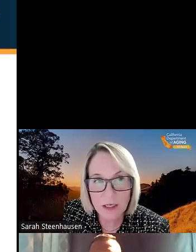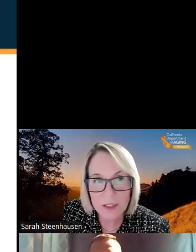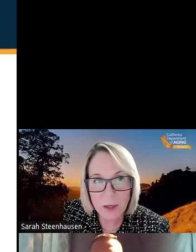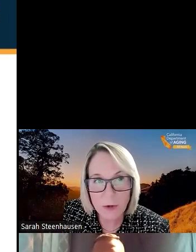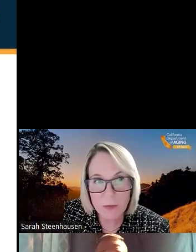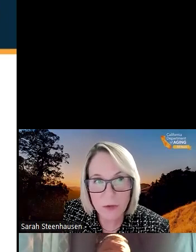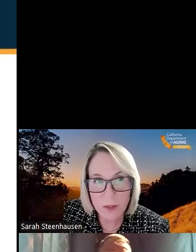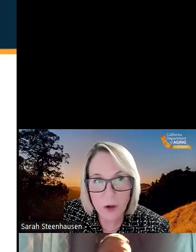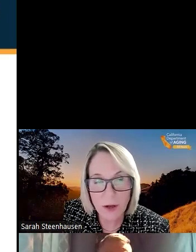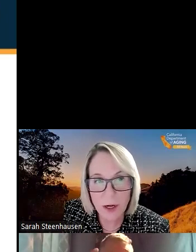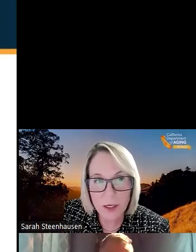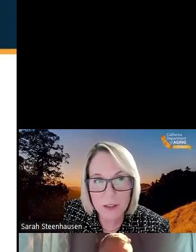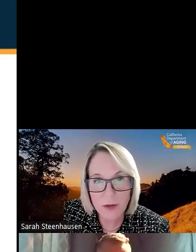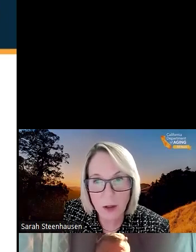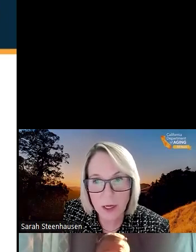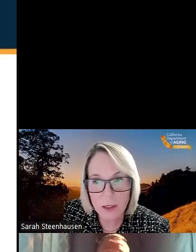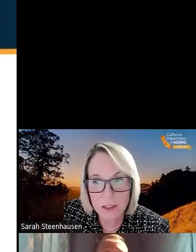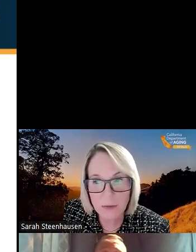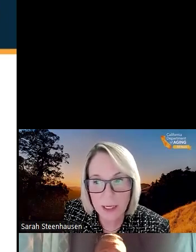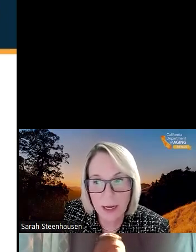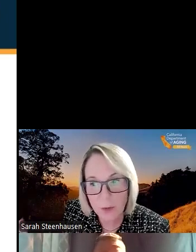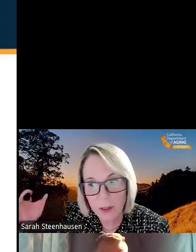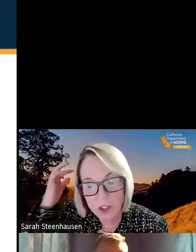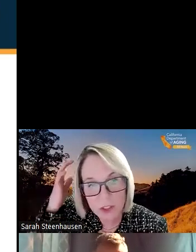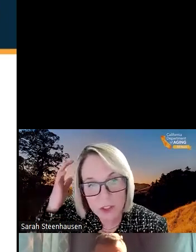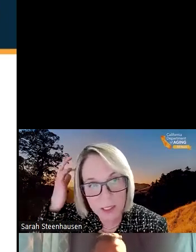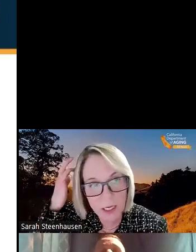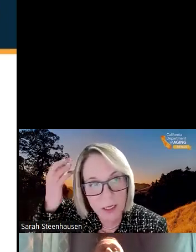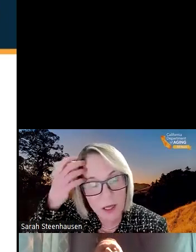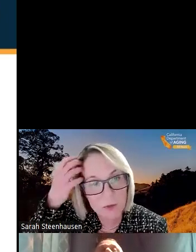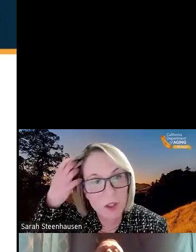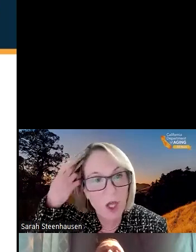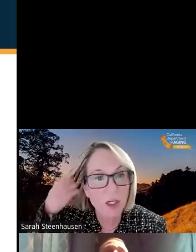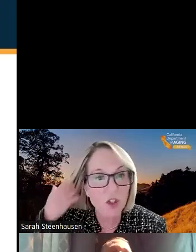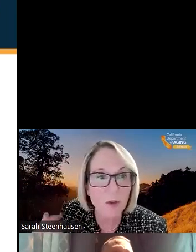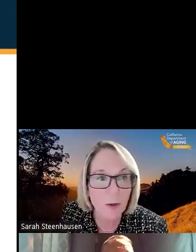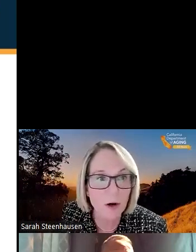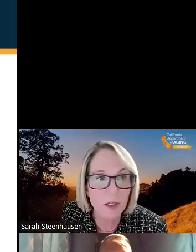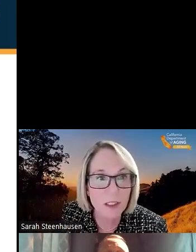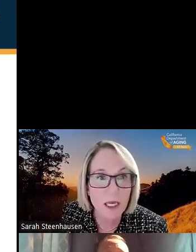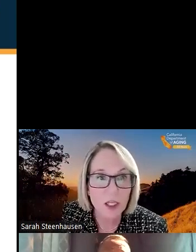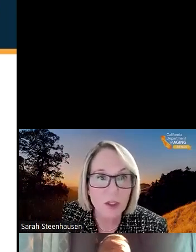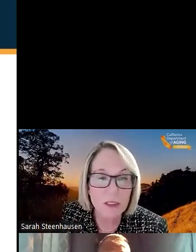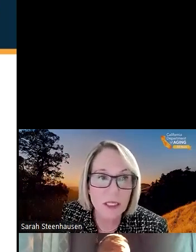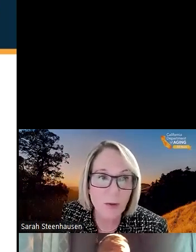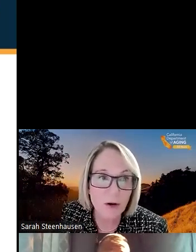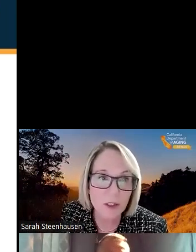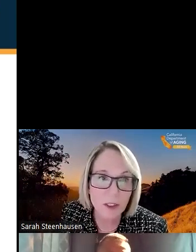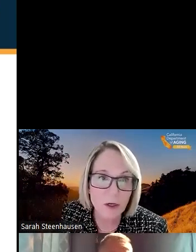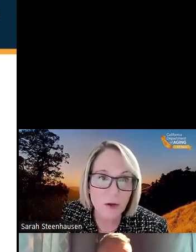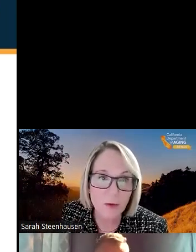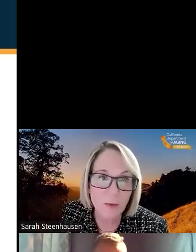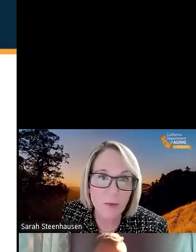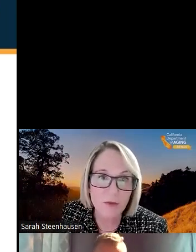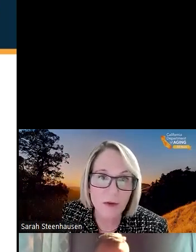that is kind of a summary of the 3 goal areas of CalCares. And right now we are just beginning to launch with our partners. You can see our partners